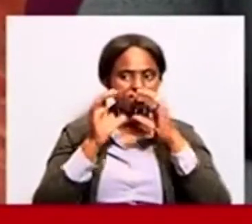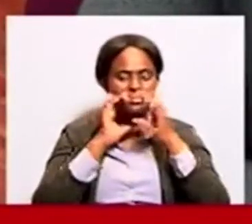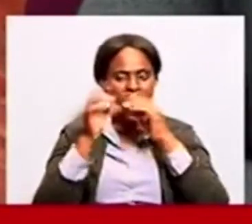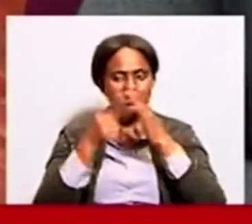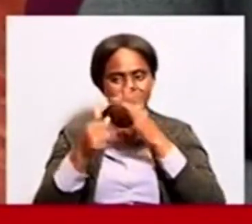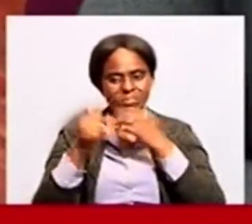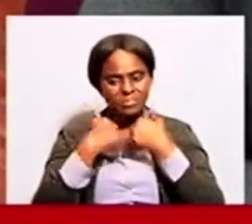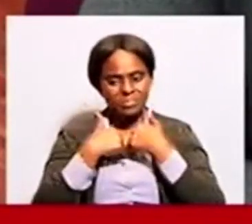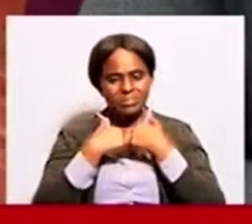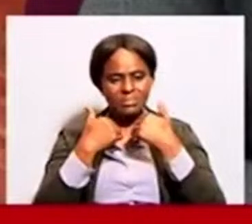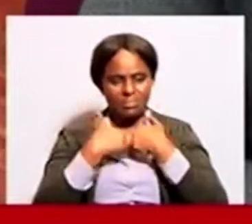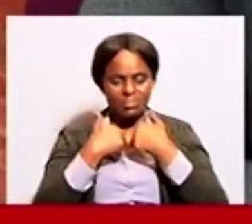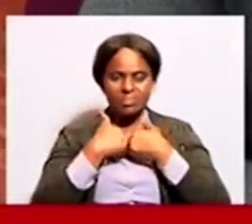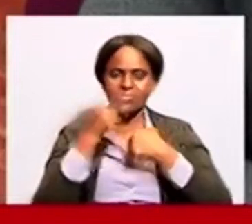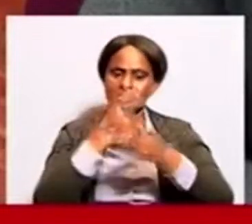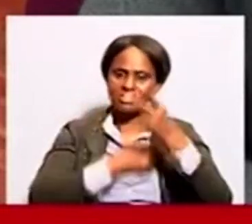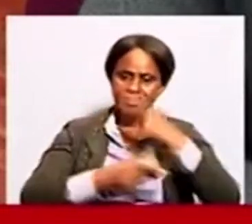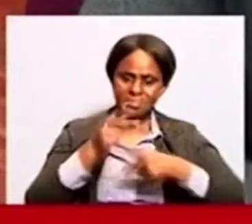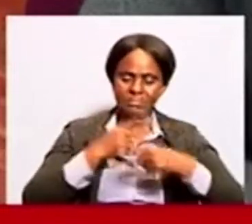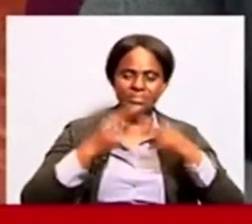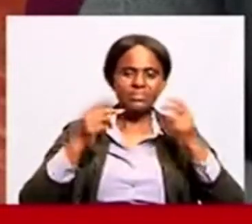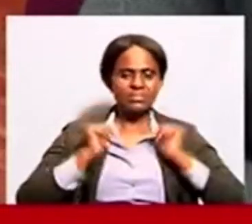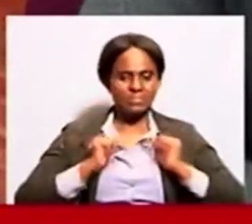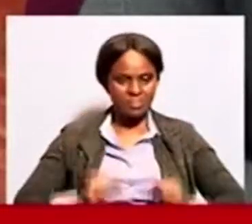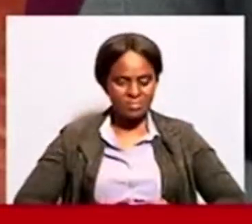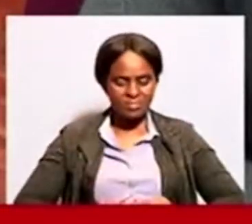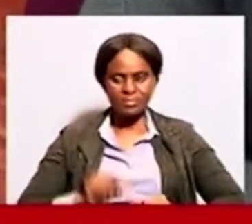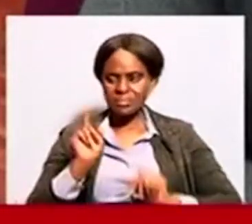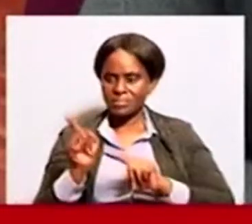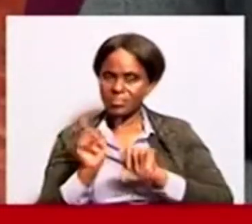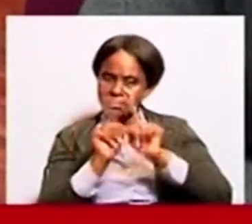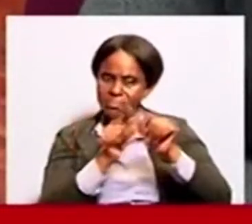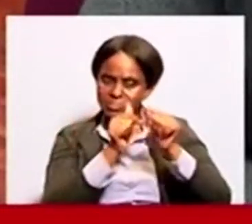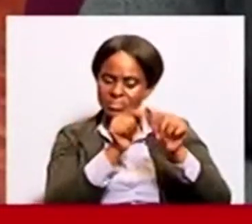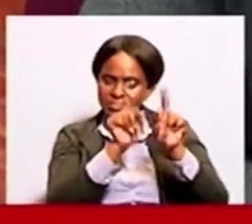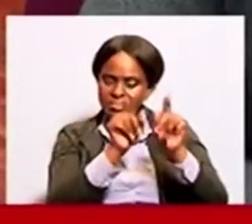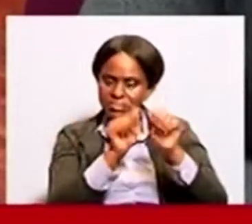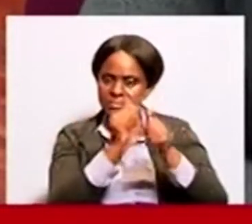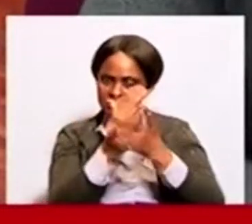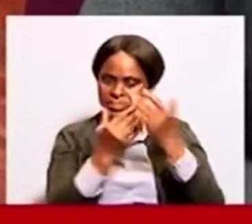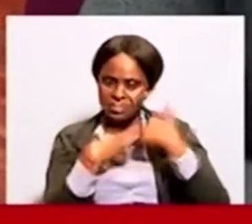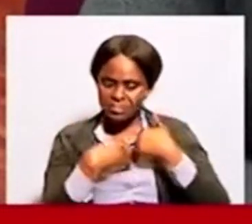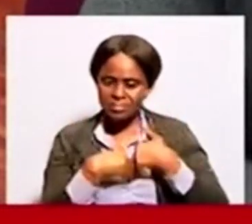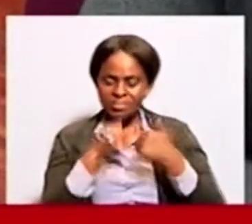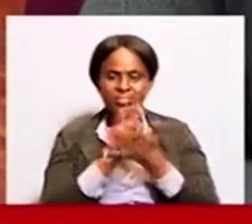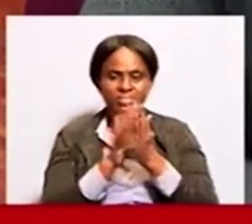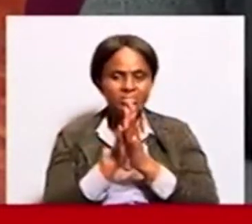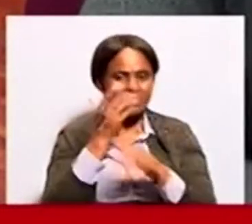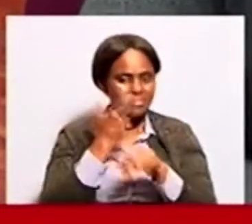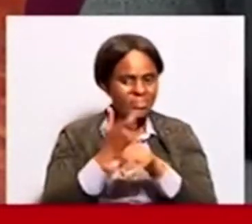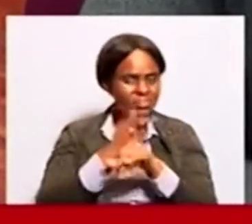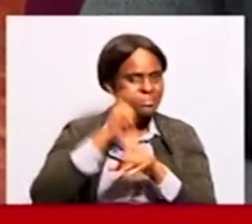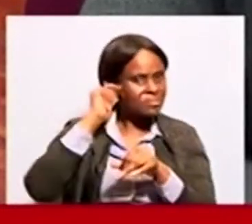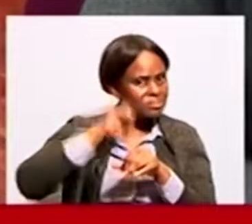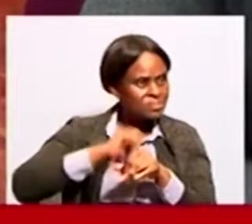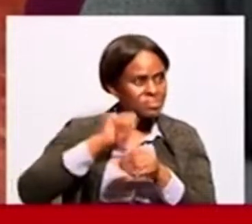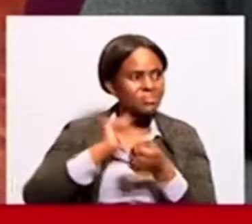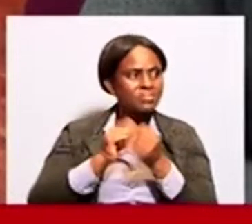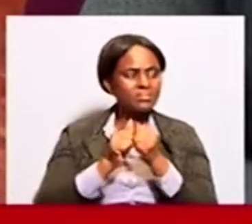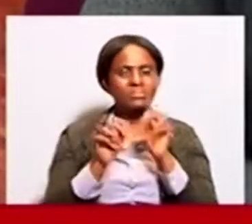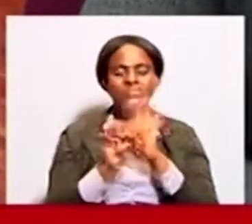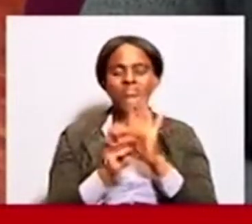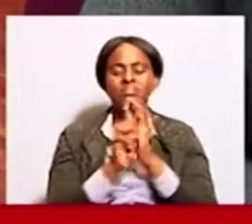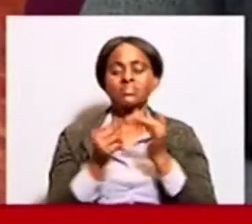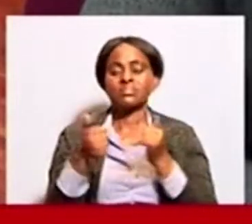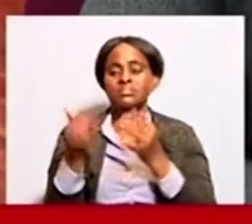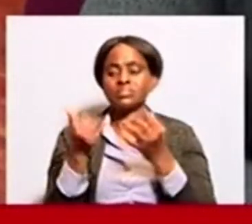at least there is a physical address there which you can follow. When somebody becomes, there's a problem like this,